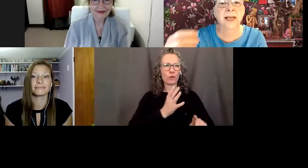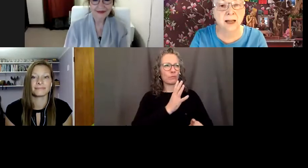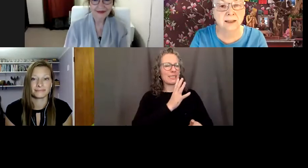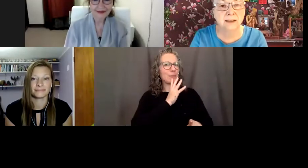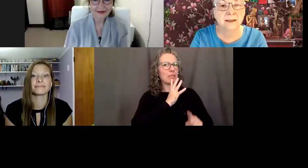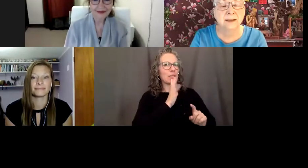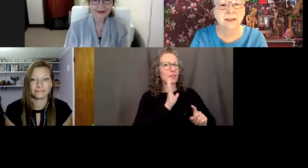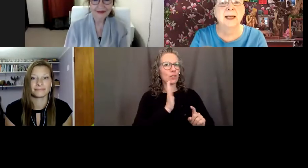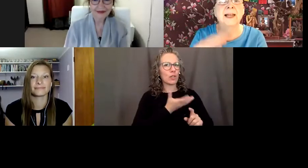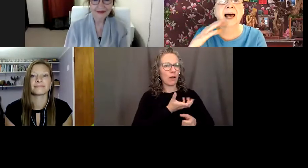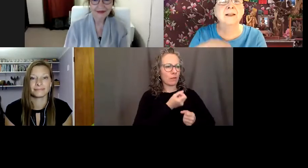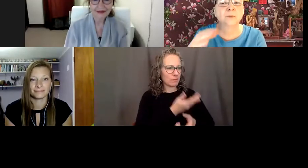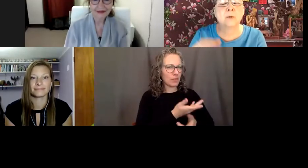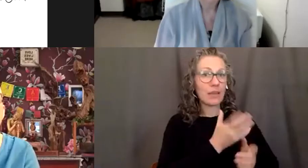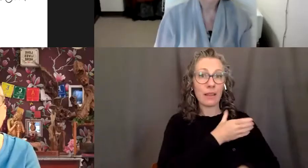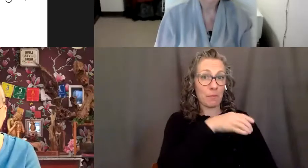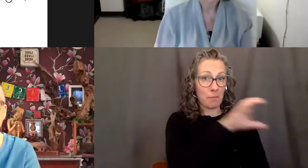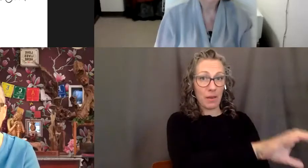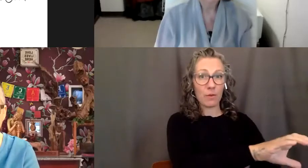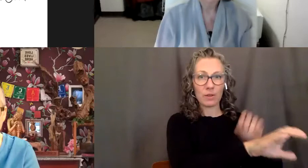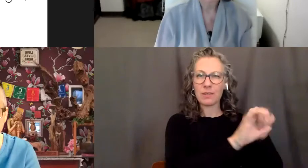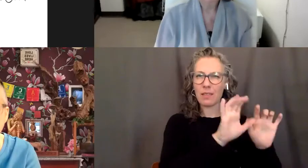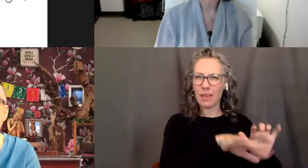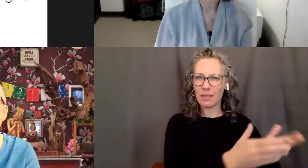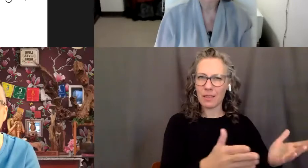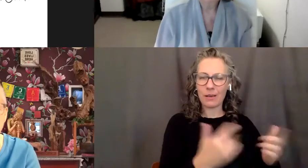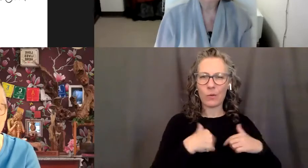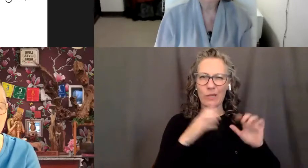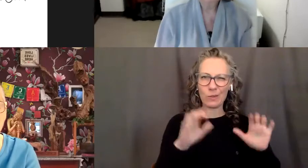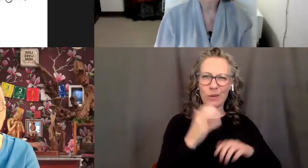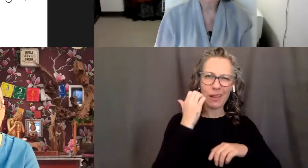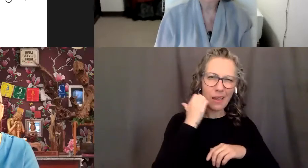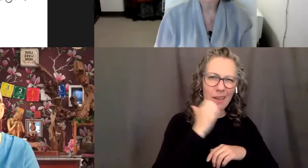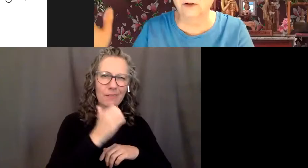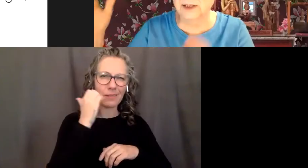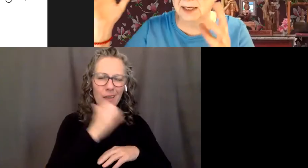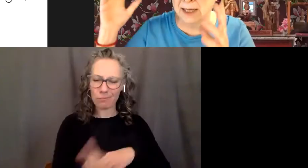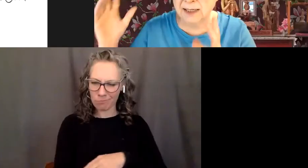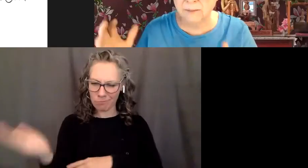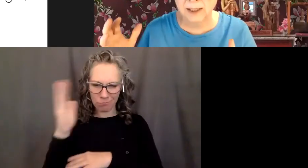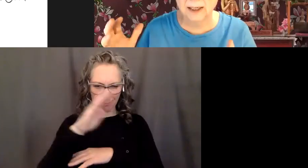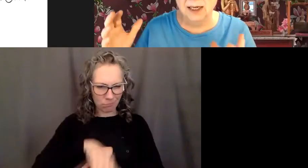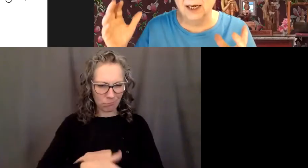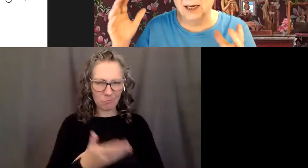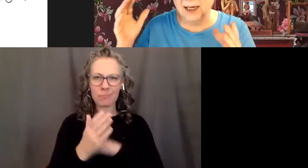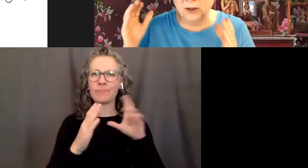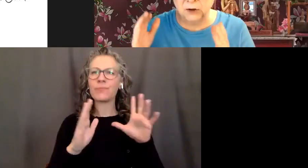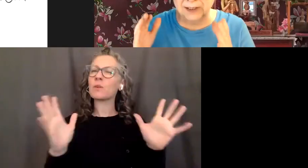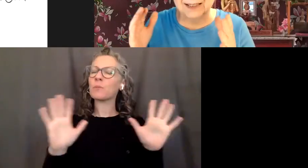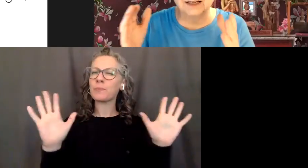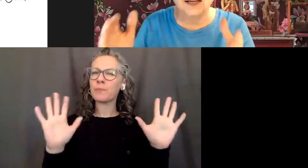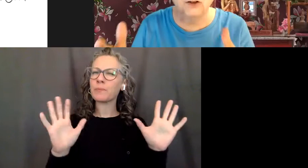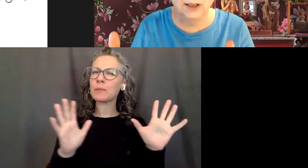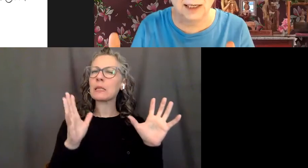of reality. And that is what we are doing every day, all day long. And then to say, let me